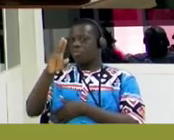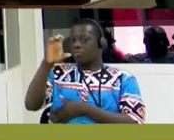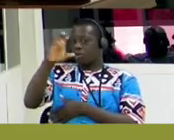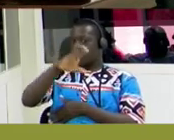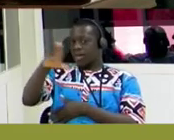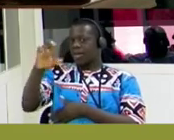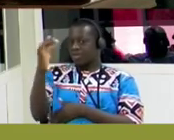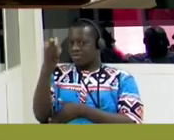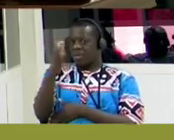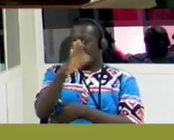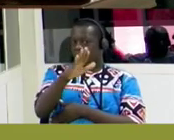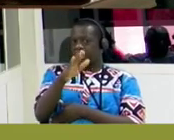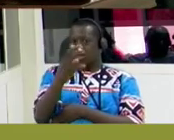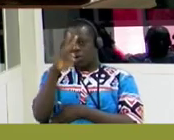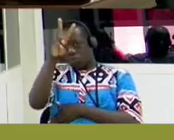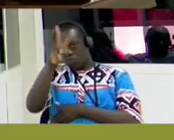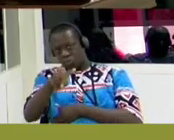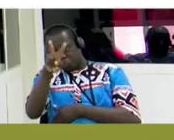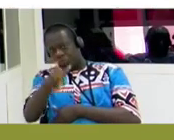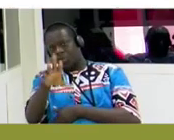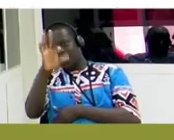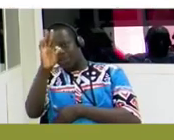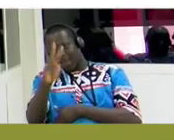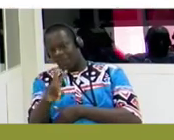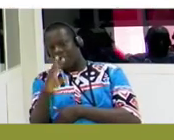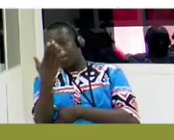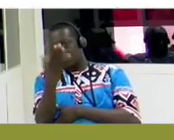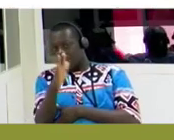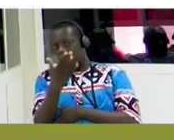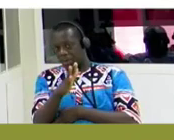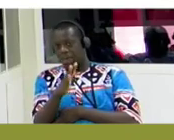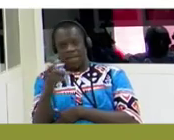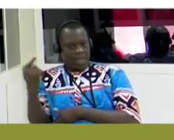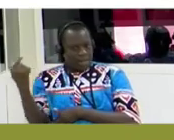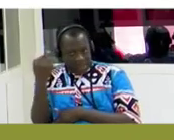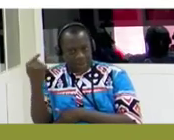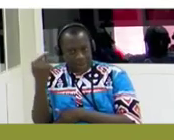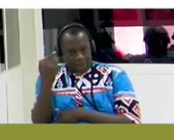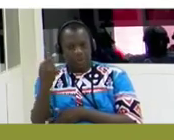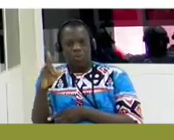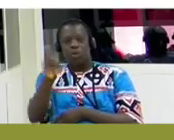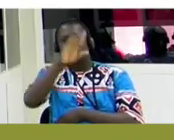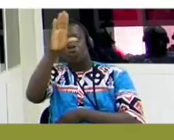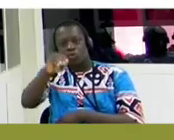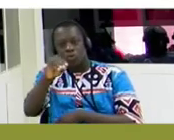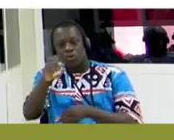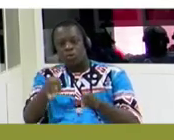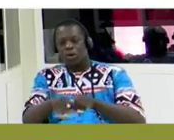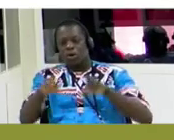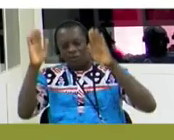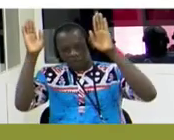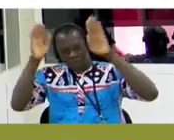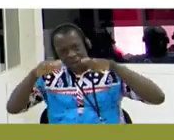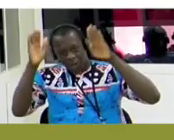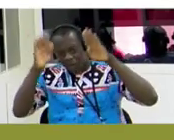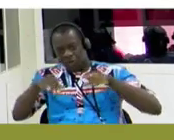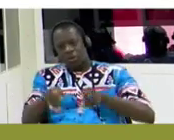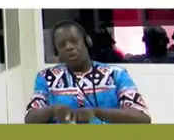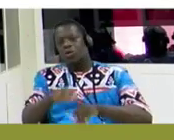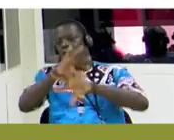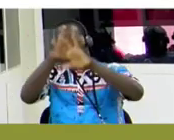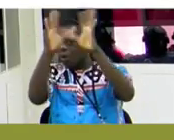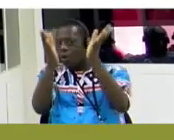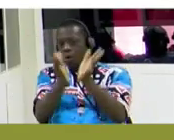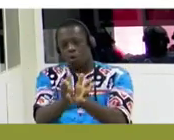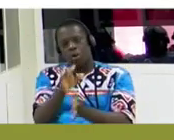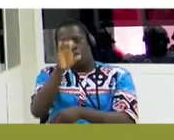Yeah, maybe. What would you say to him? Yeah, to be apologizing to him. For him to forgive me and the whole country. It was just not my intention to do